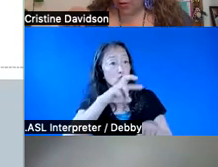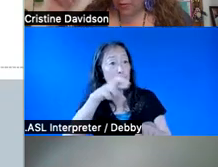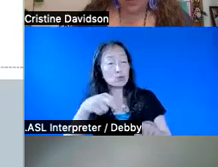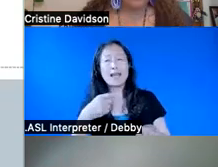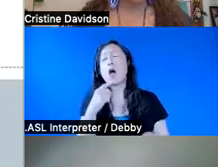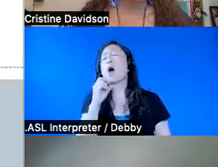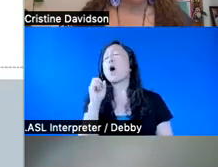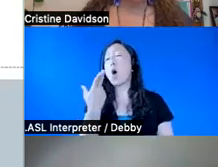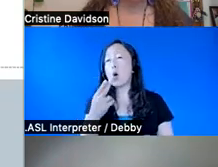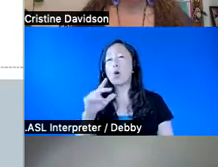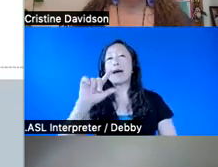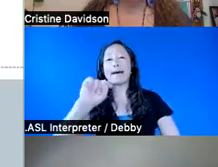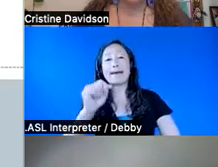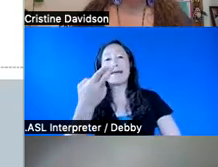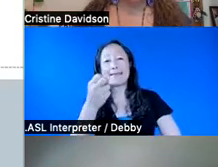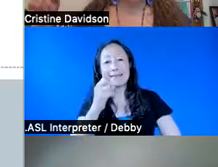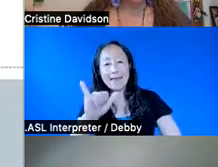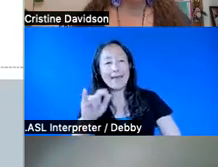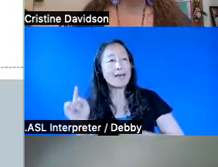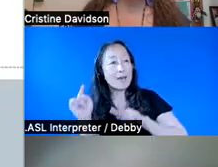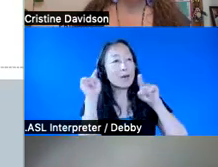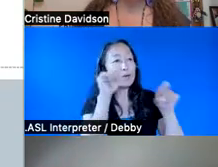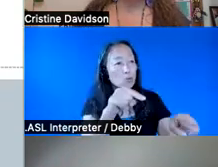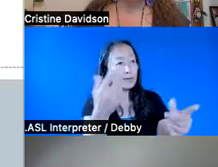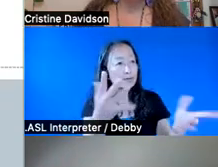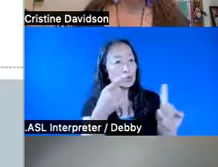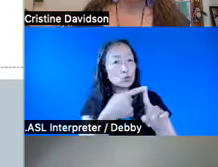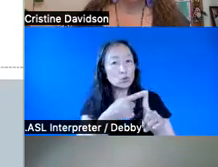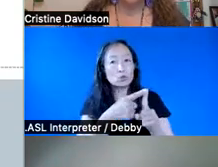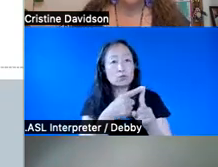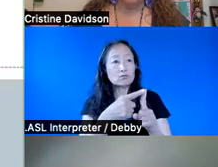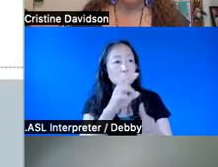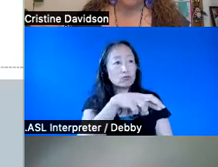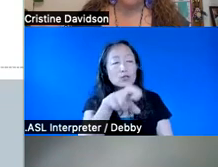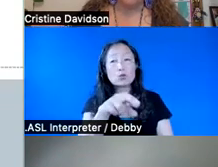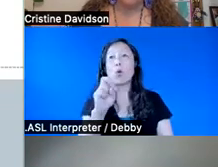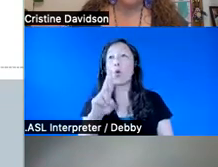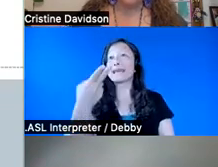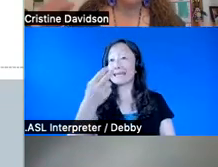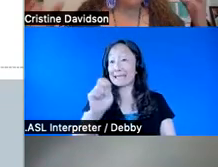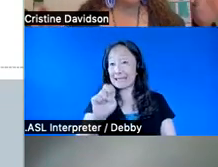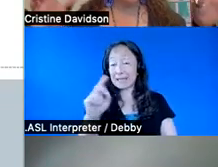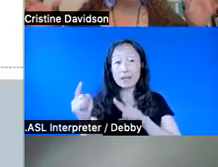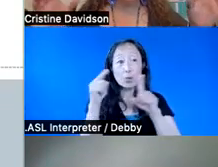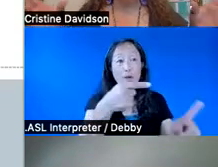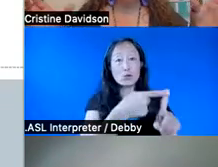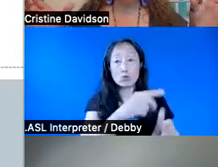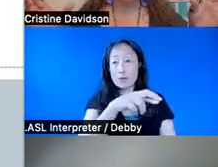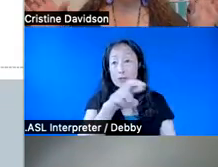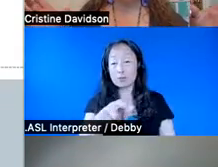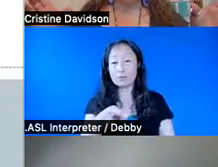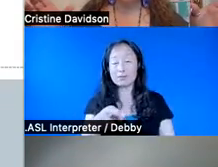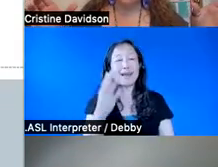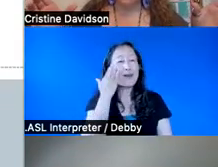oh, they went to the washroom, right? Or he went to the washroom. So while it's unfamiliar for some